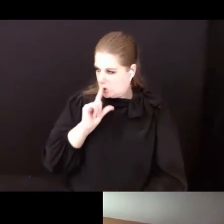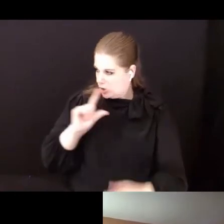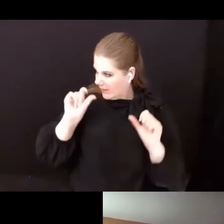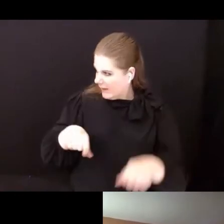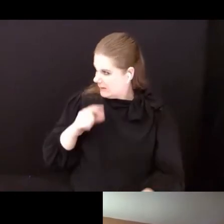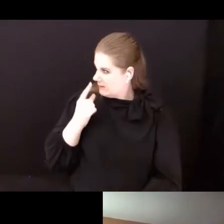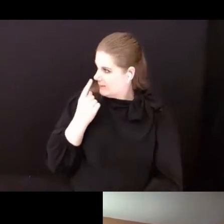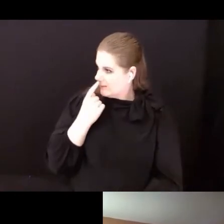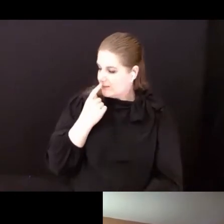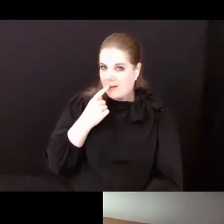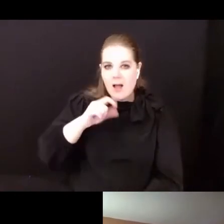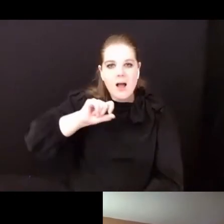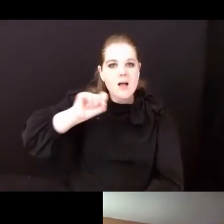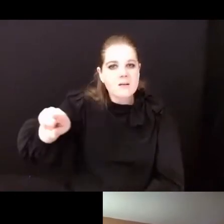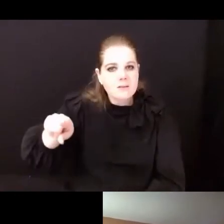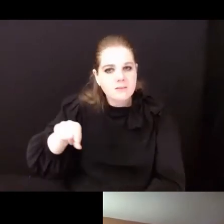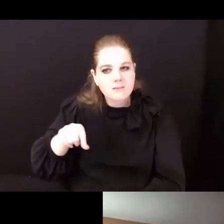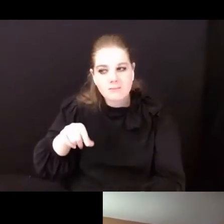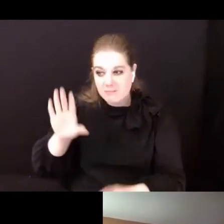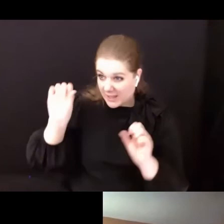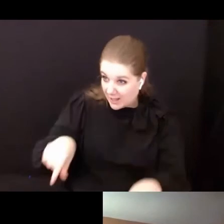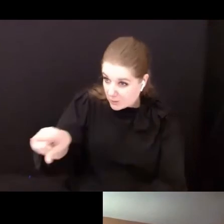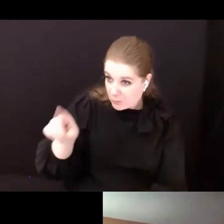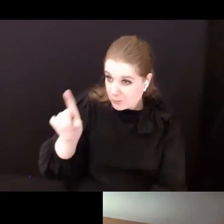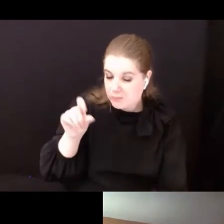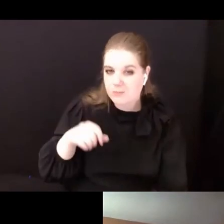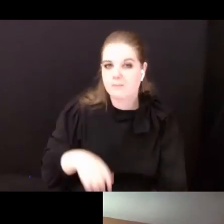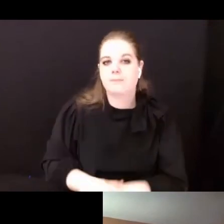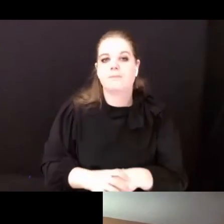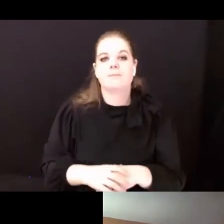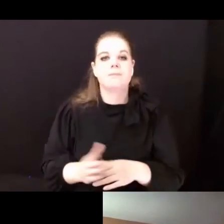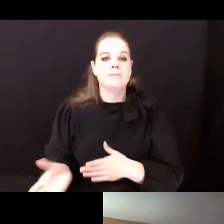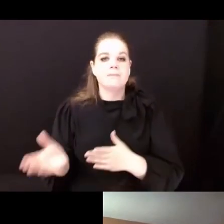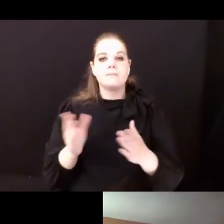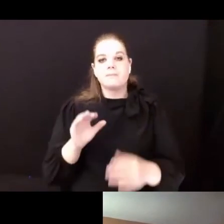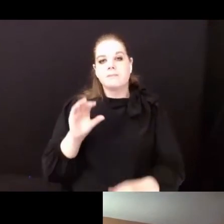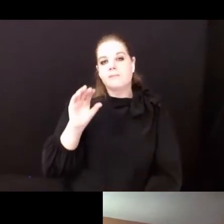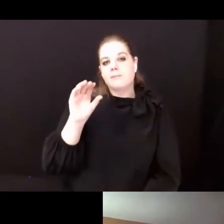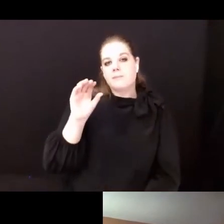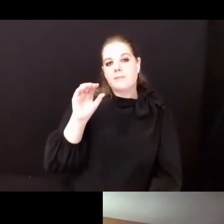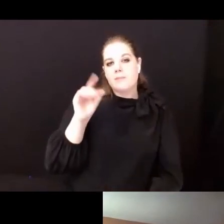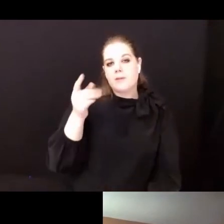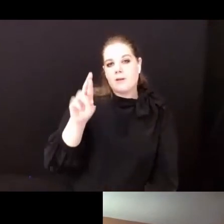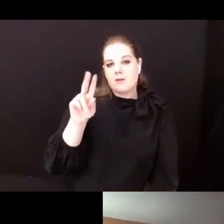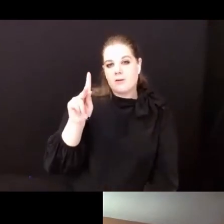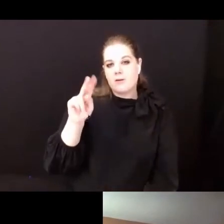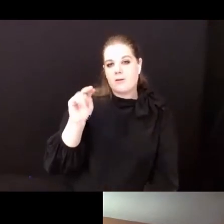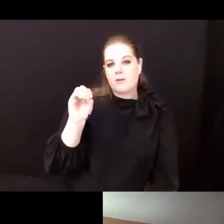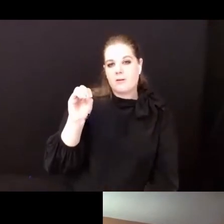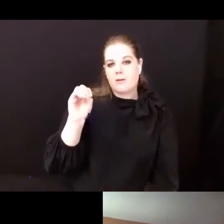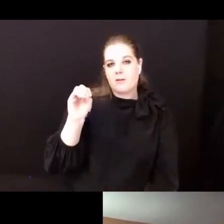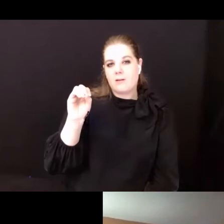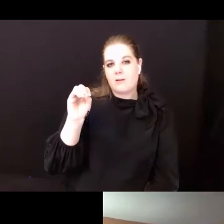this? What about, what would you say for maybe youth with disabilities